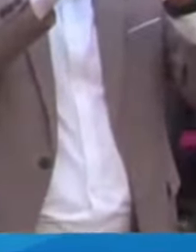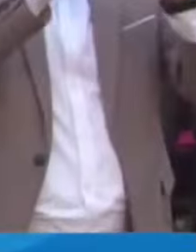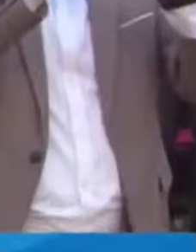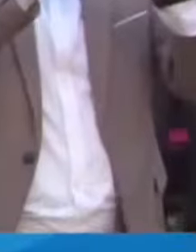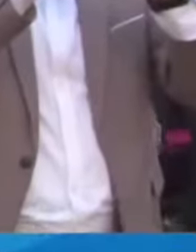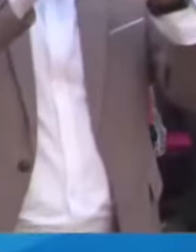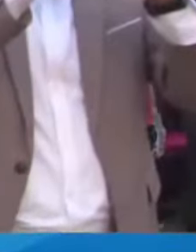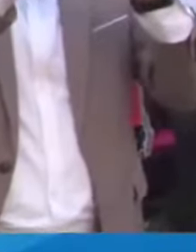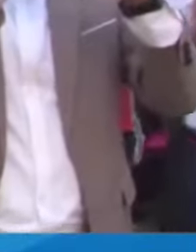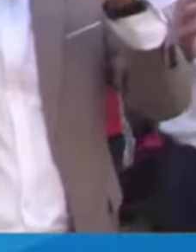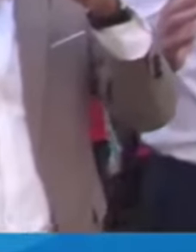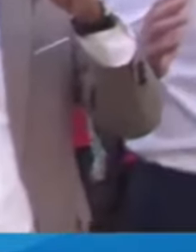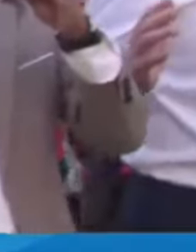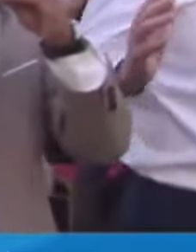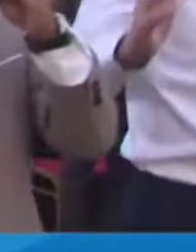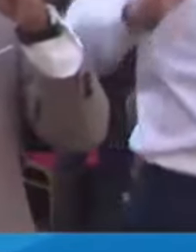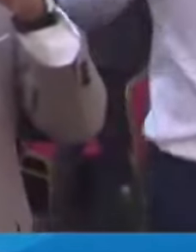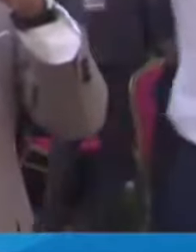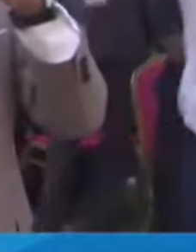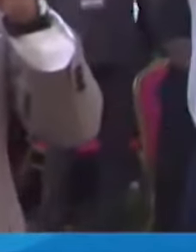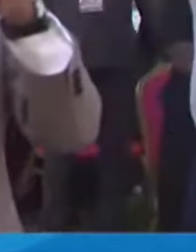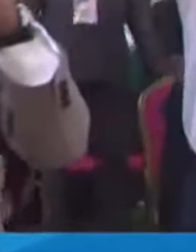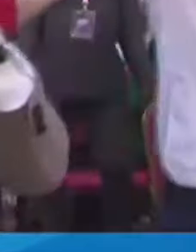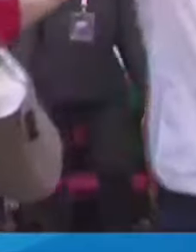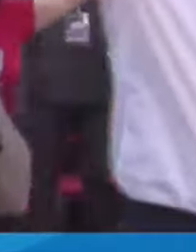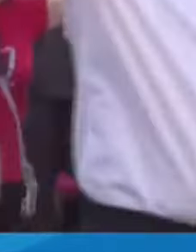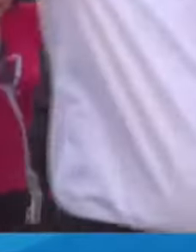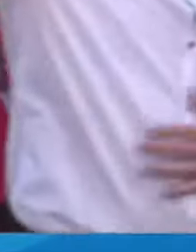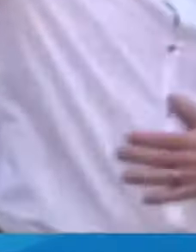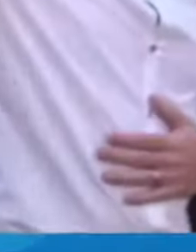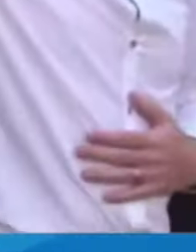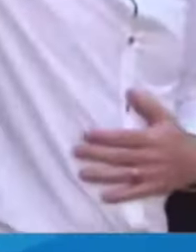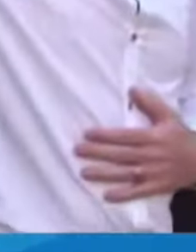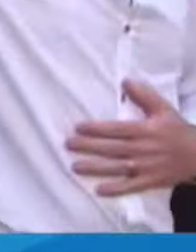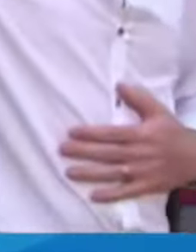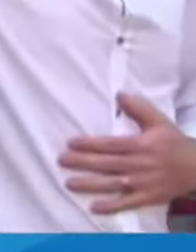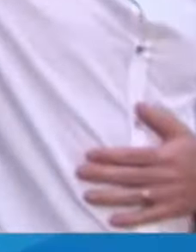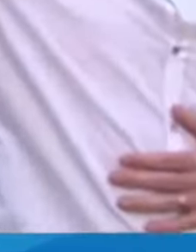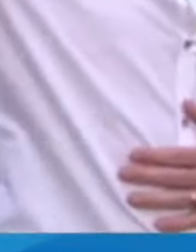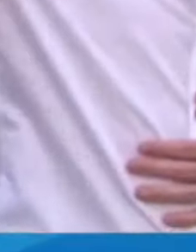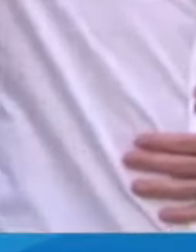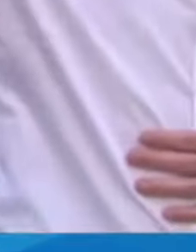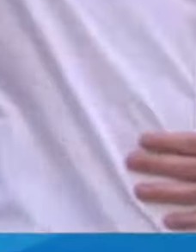every other God come on every other